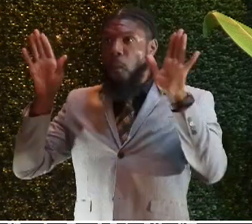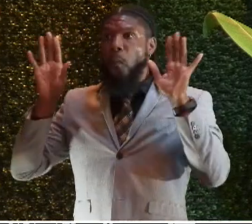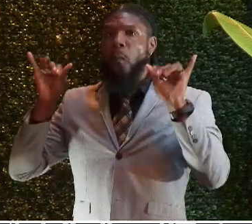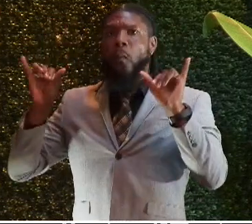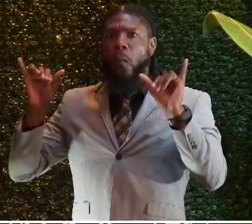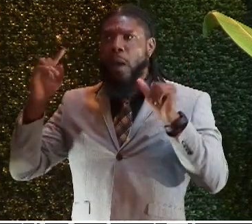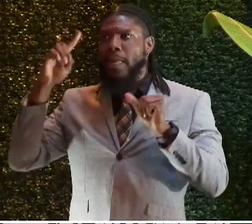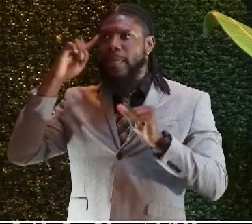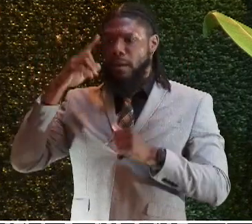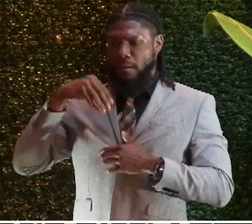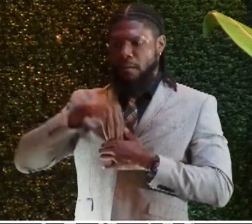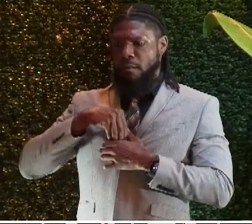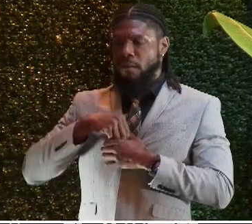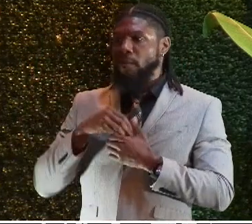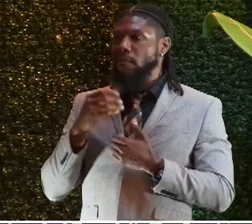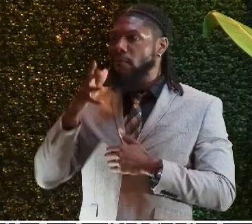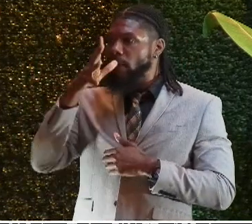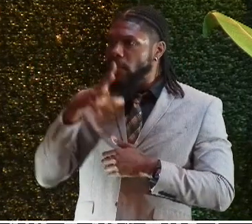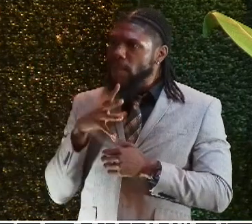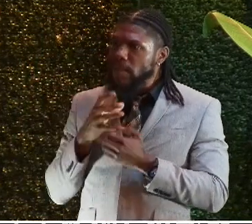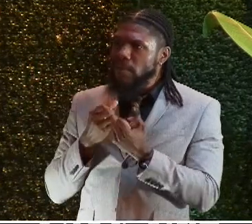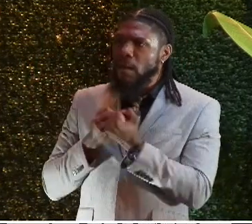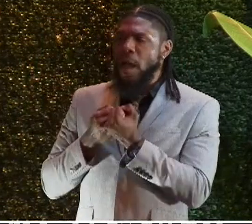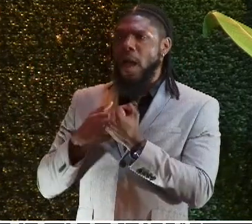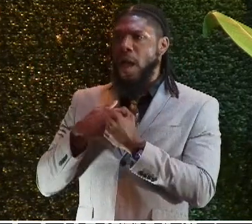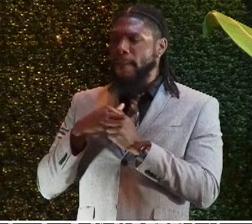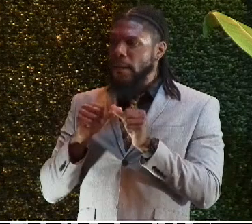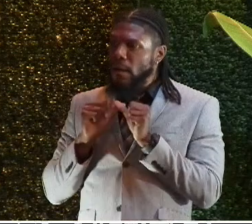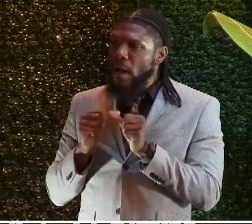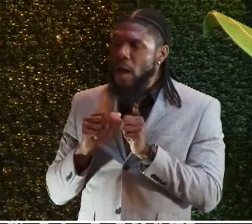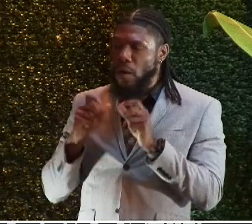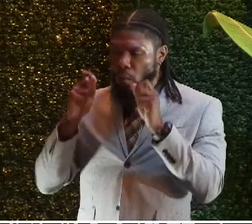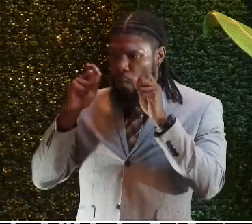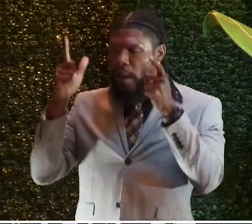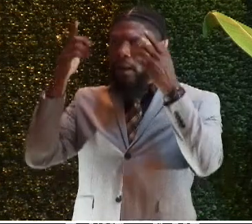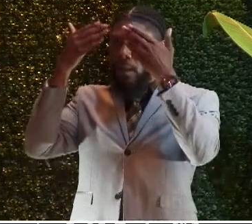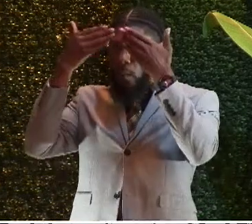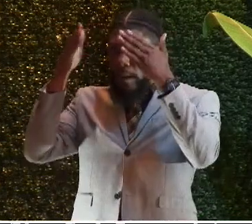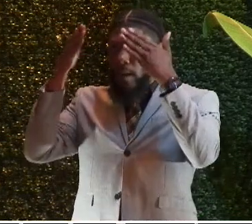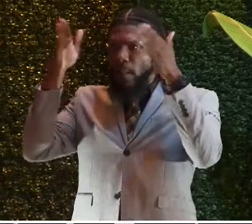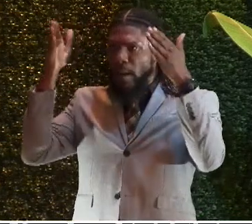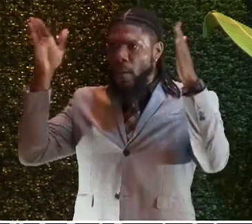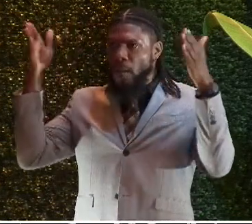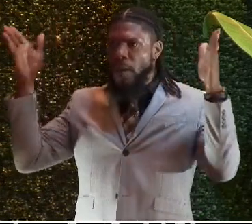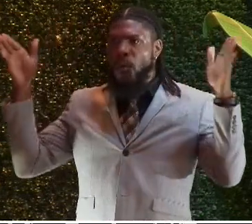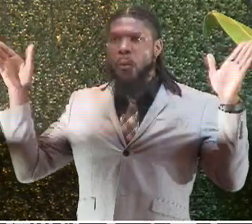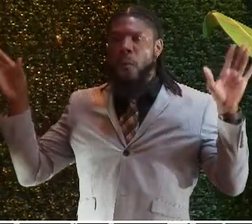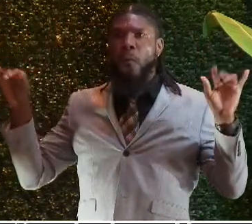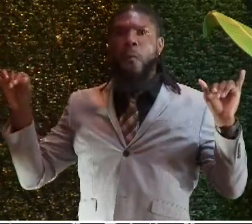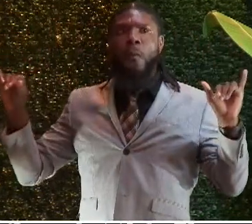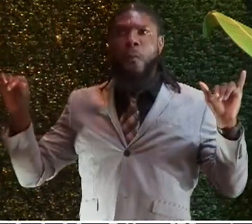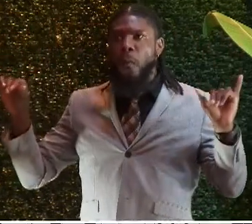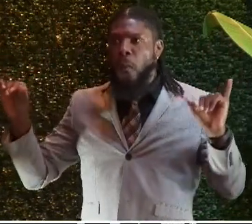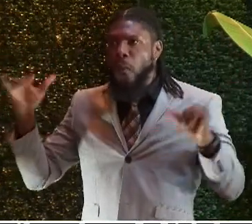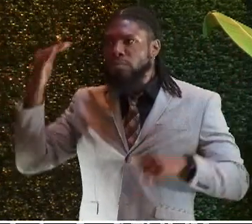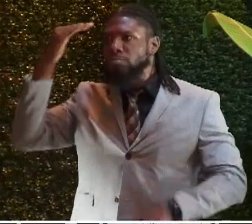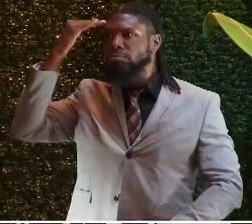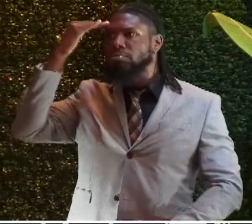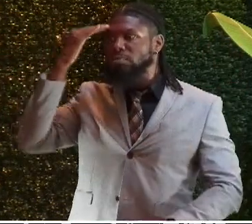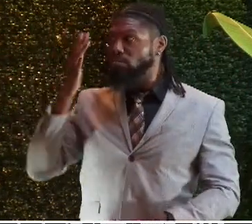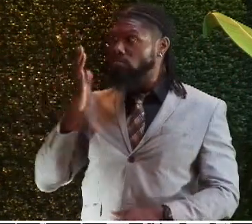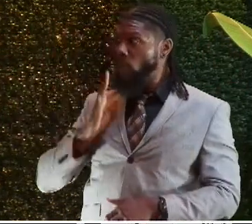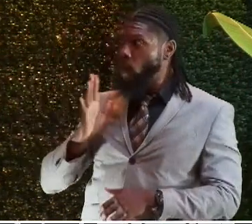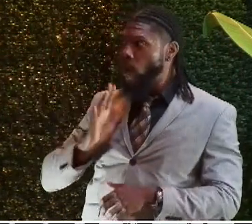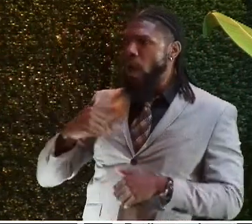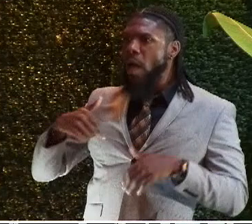been constantly waking up. And even sometimes to the degree where I didn't even know yet,